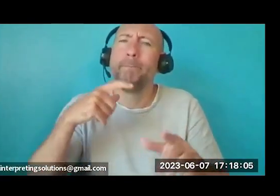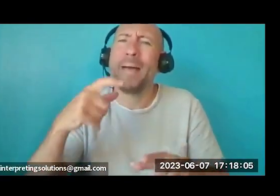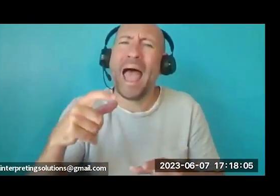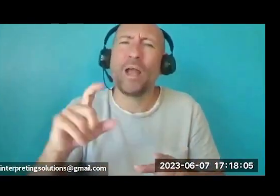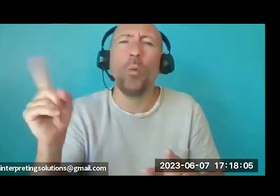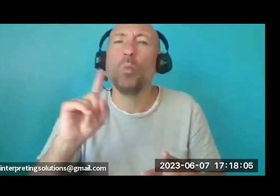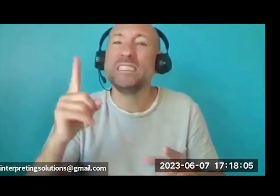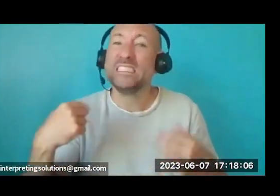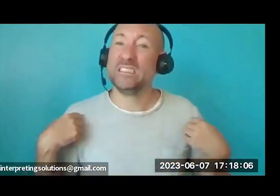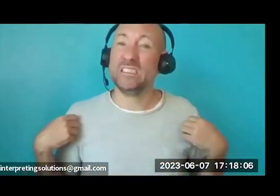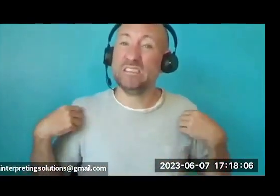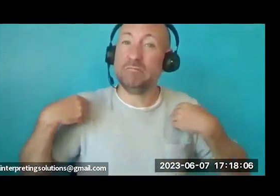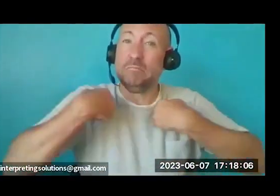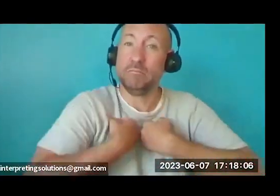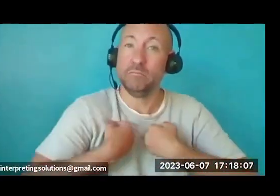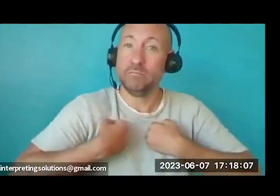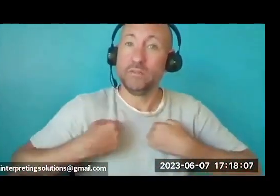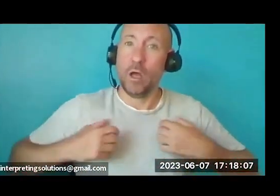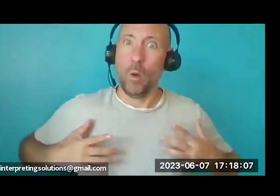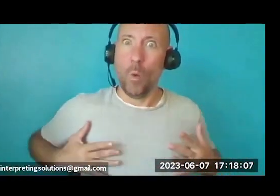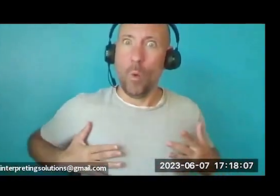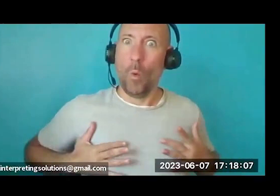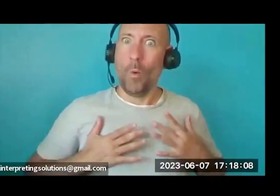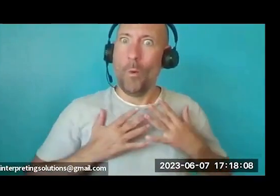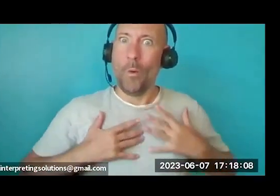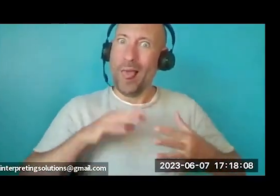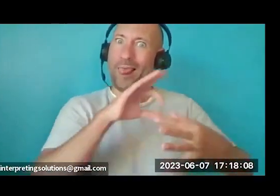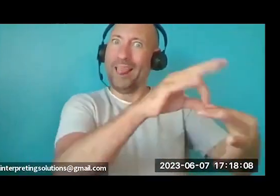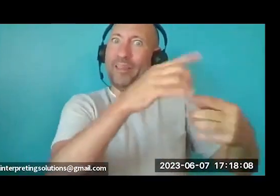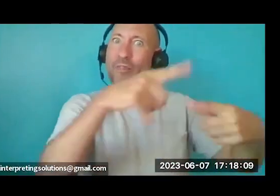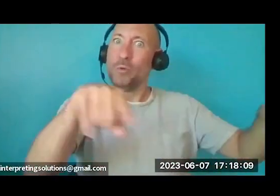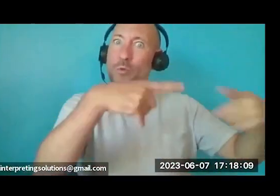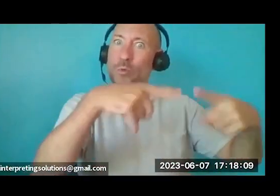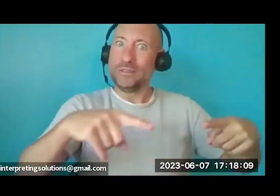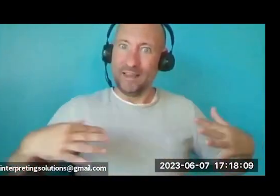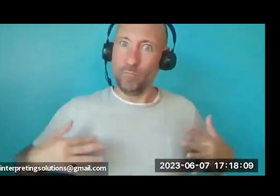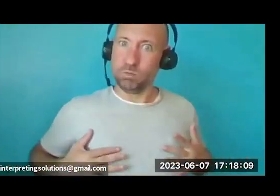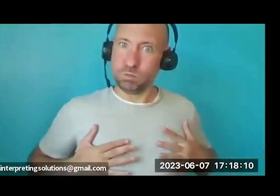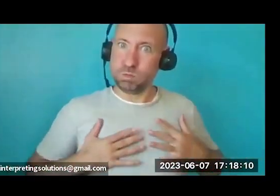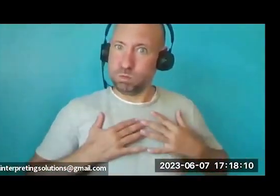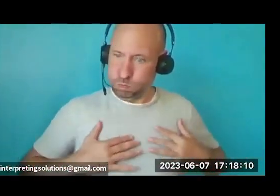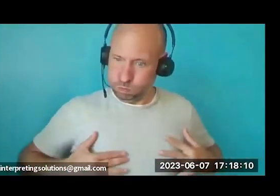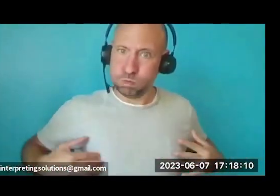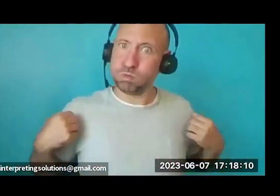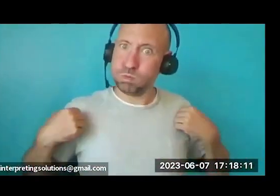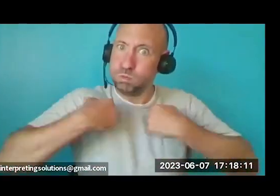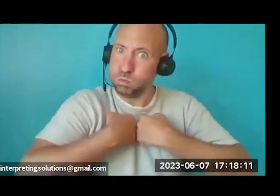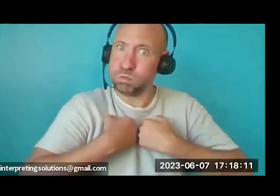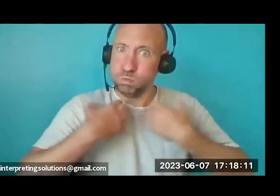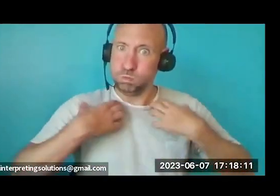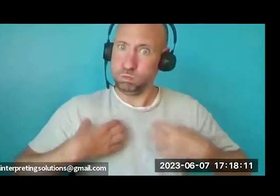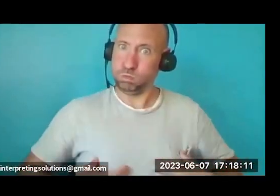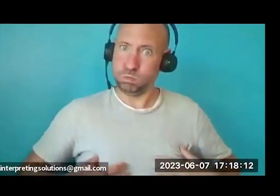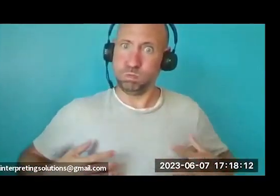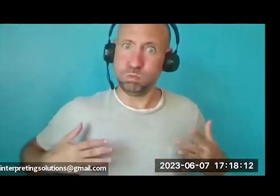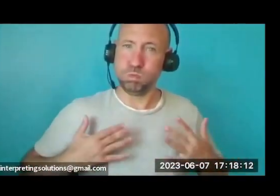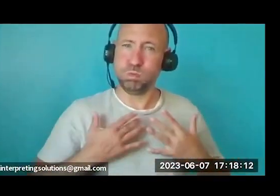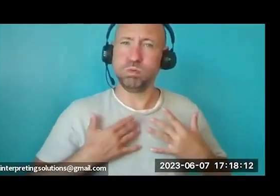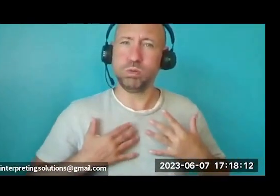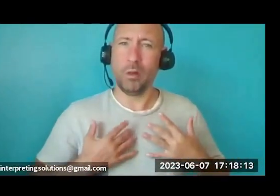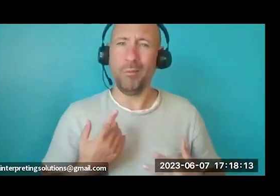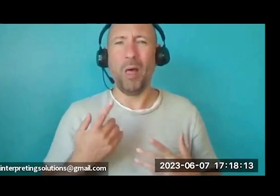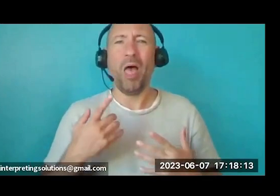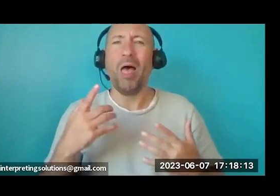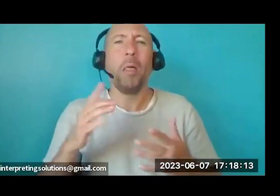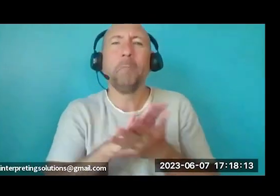backpacks that move in accord in line with the music. They are certainly an interesting device, but it would be wrong to delegate to